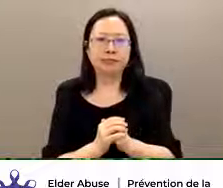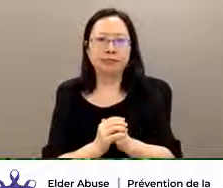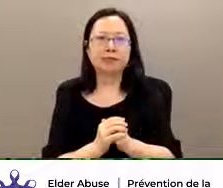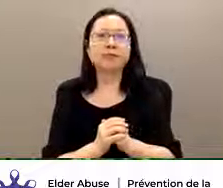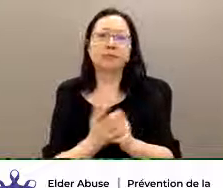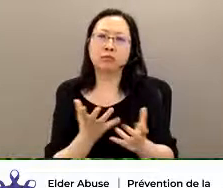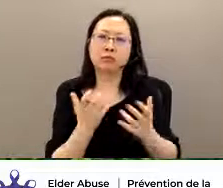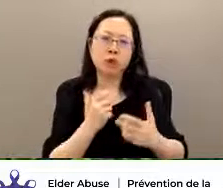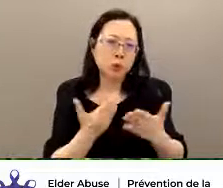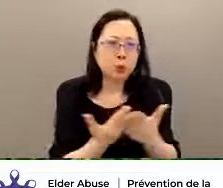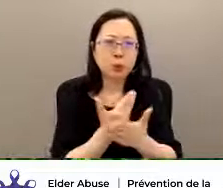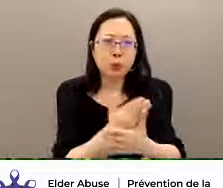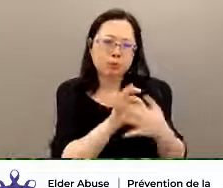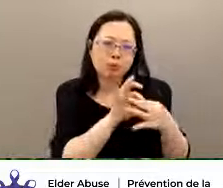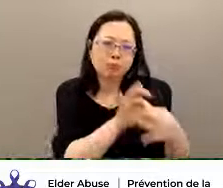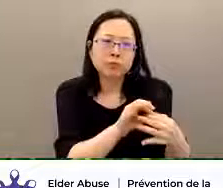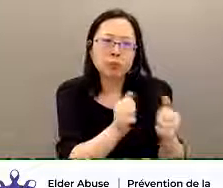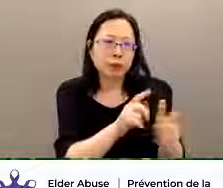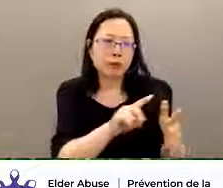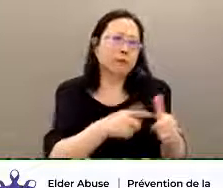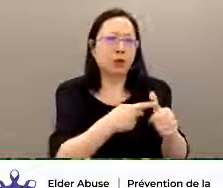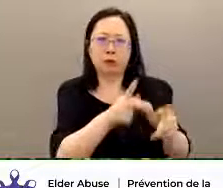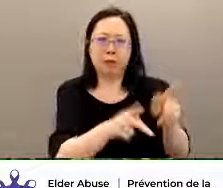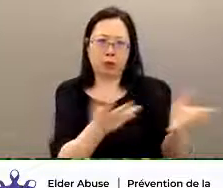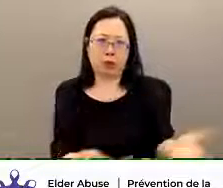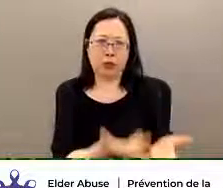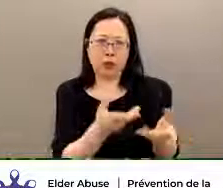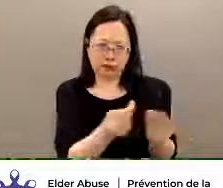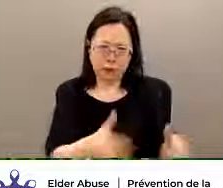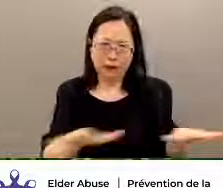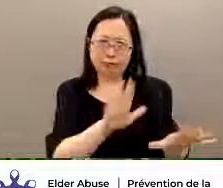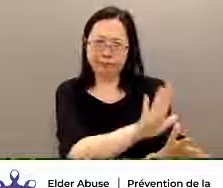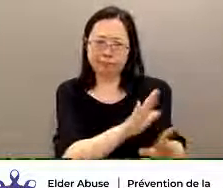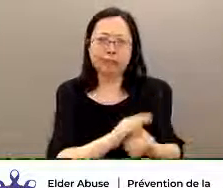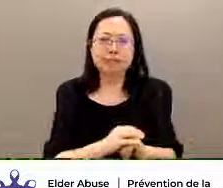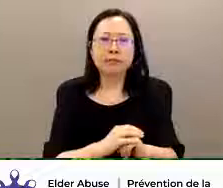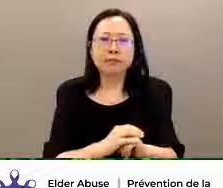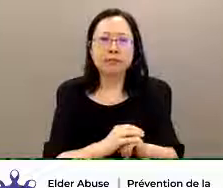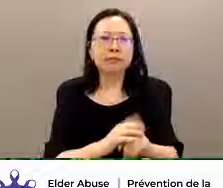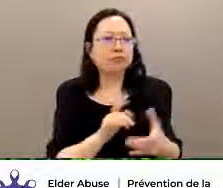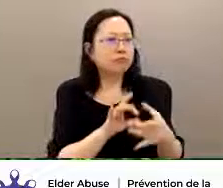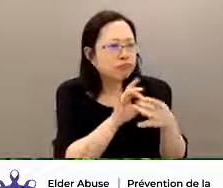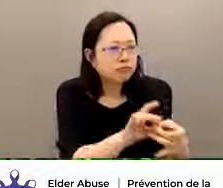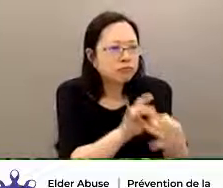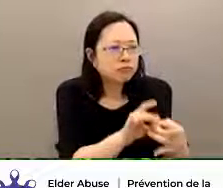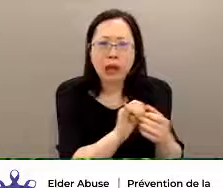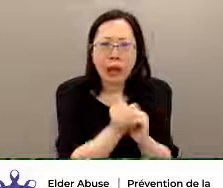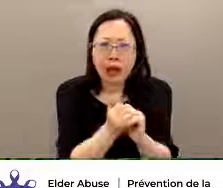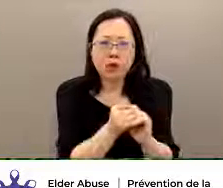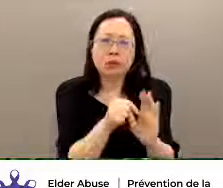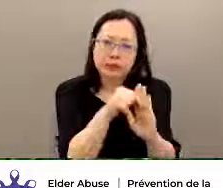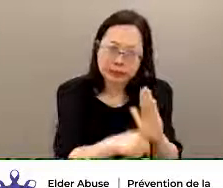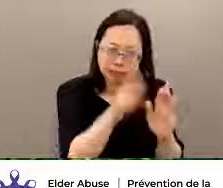new relationship with the original peoples of this land, one that is based in honor and deep